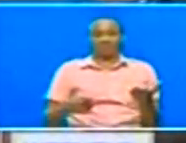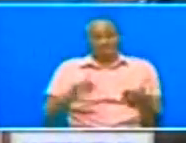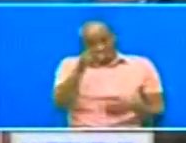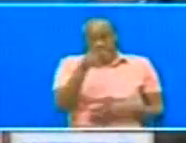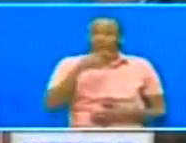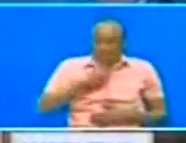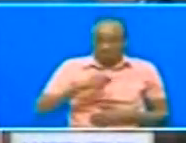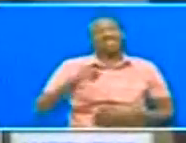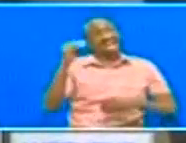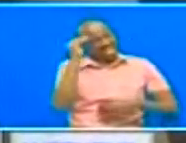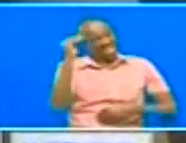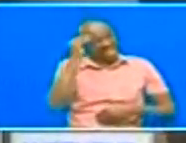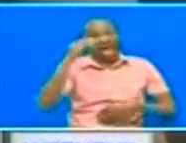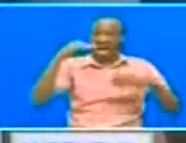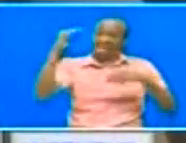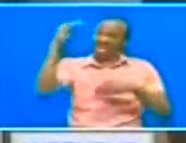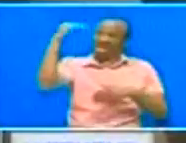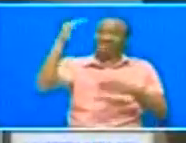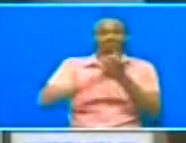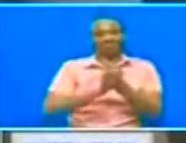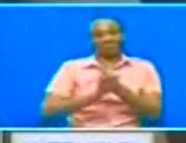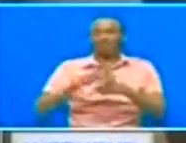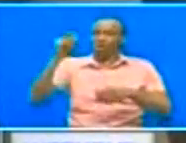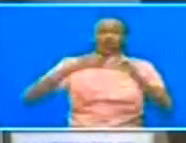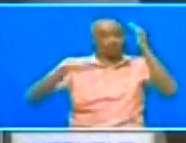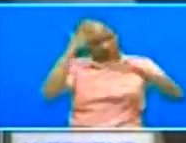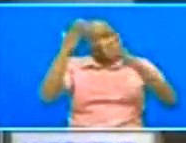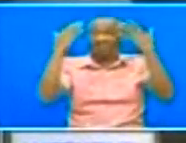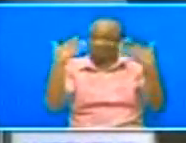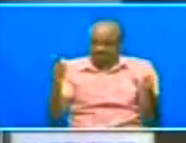These boys will be educated here, will be go